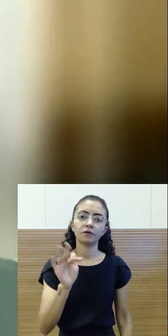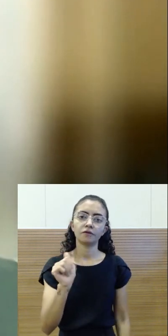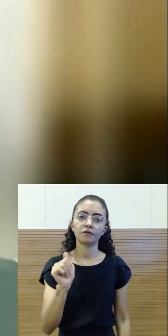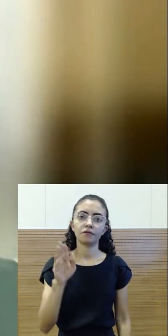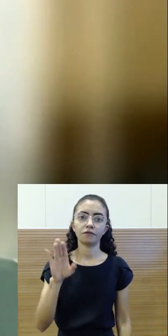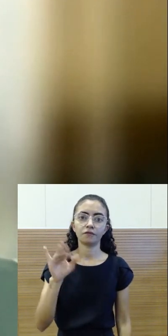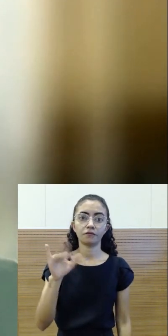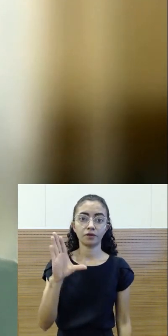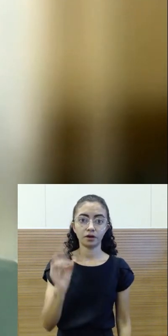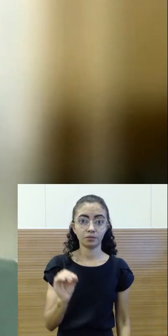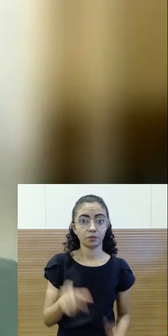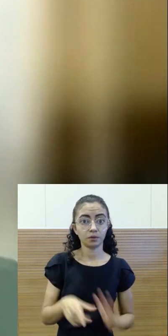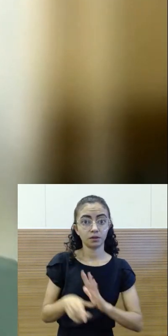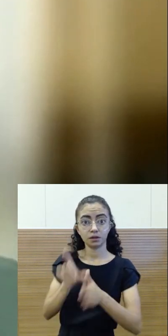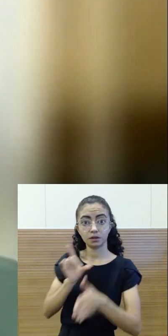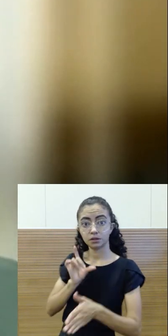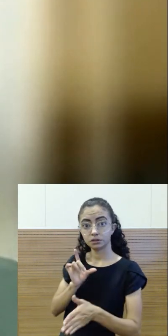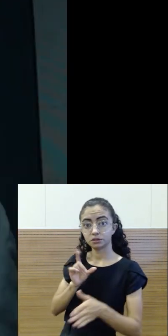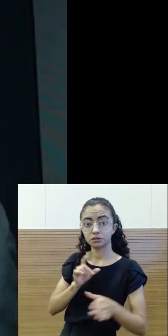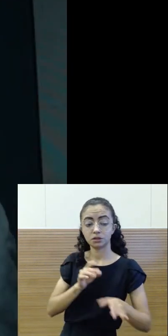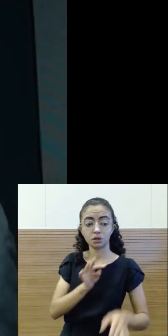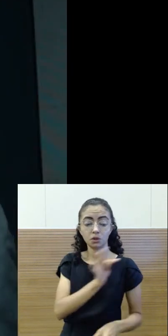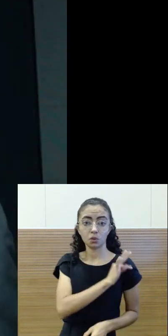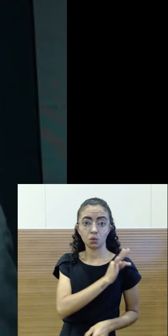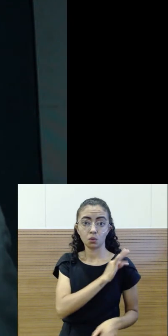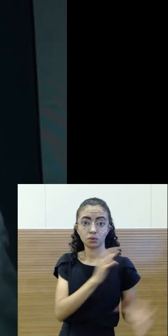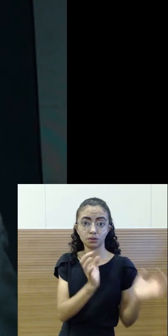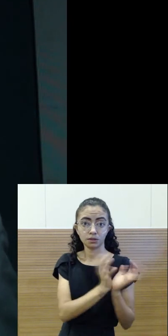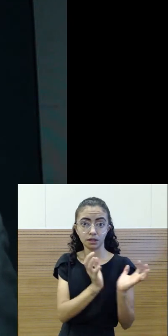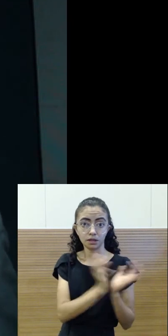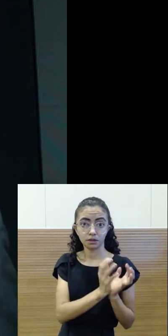Dr. Fabio Gomes, our